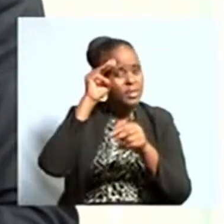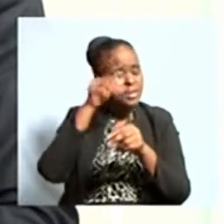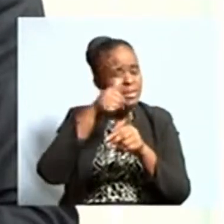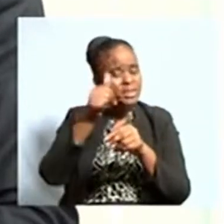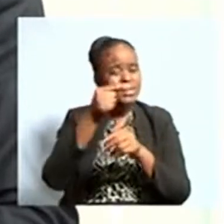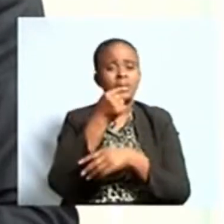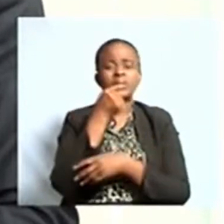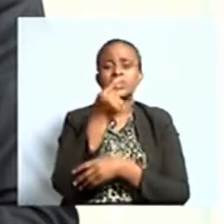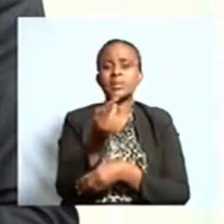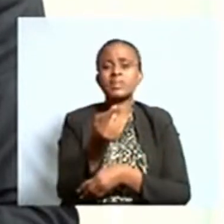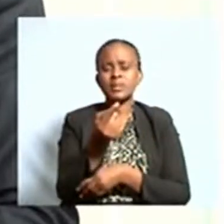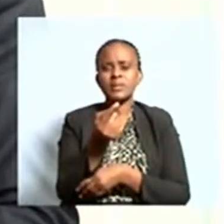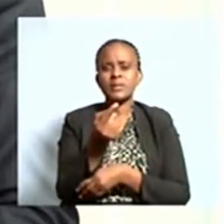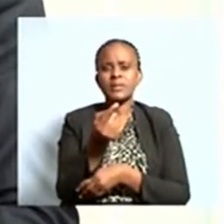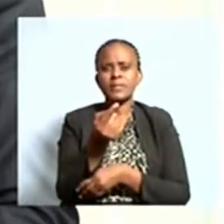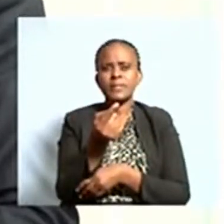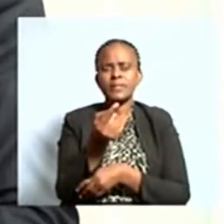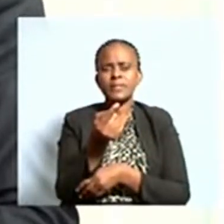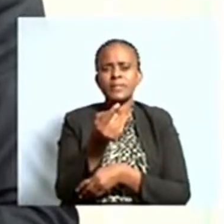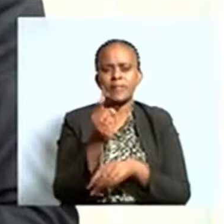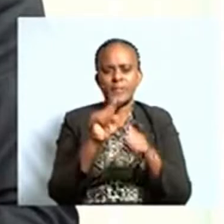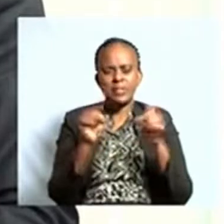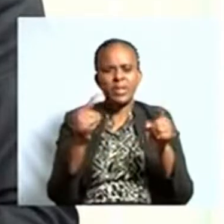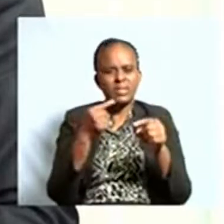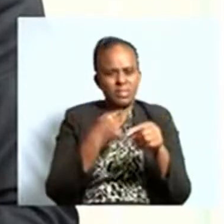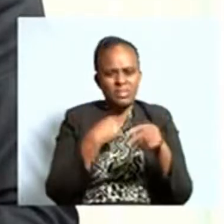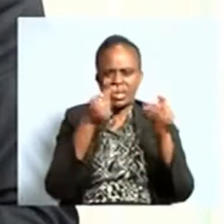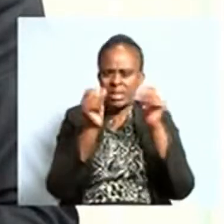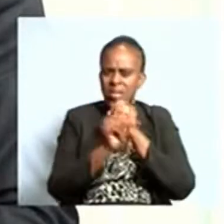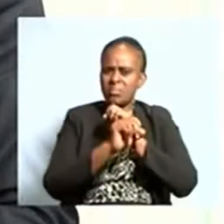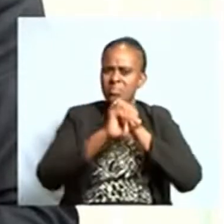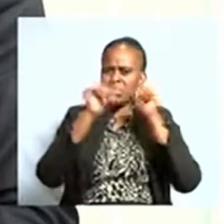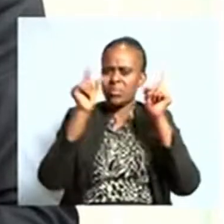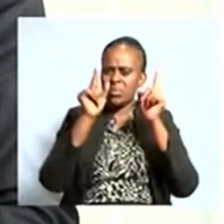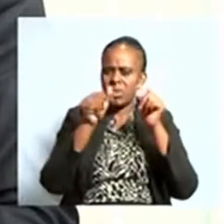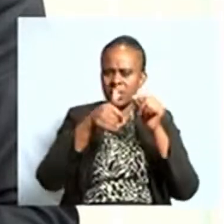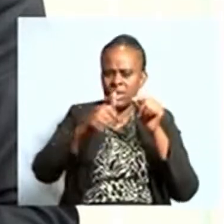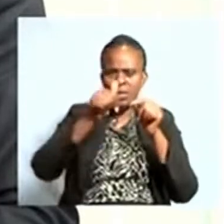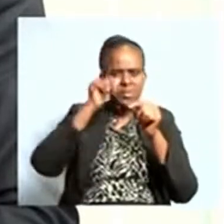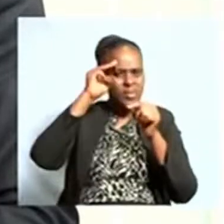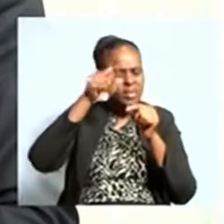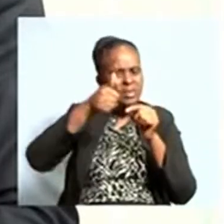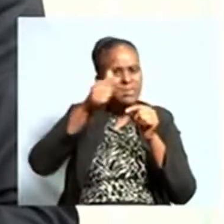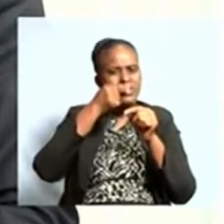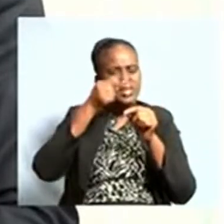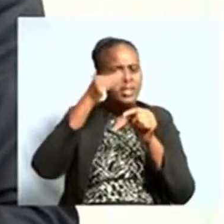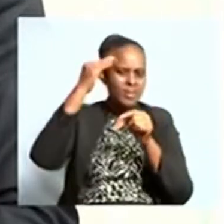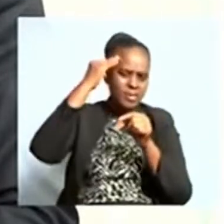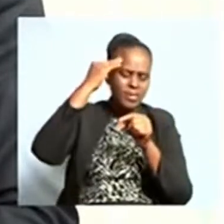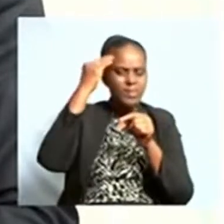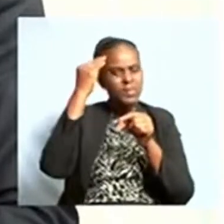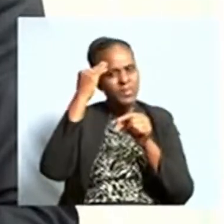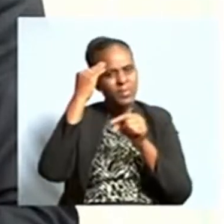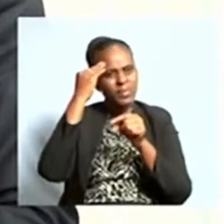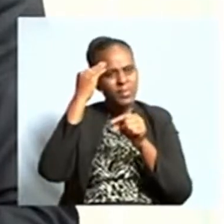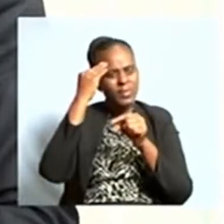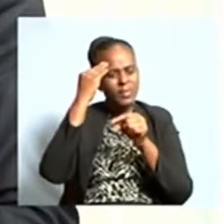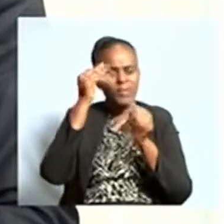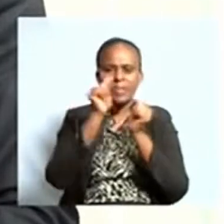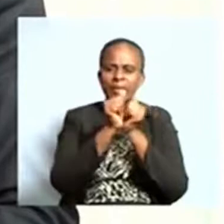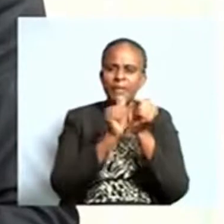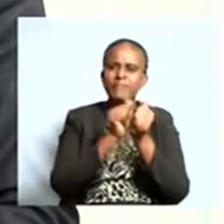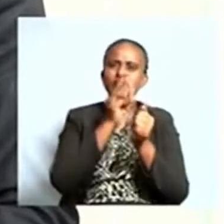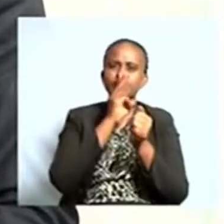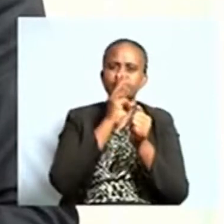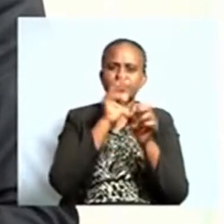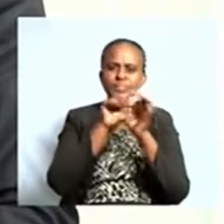saying. But my wonder is the minister is saying that he knows about the water problems in